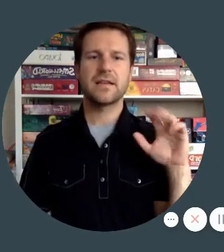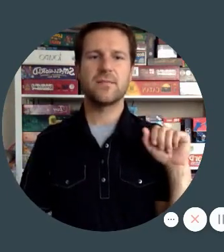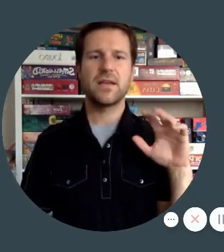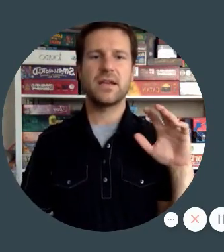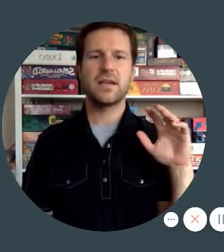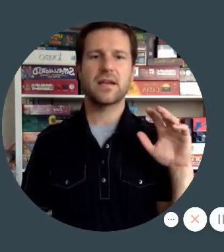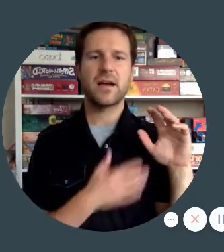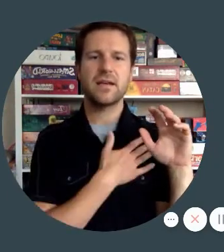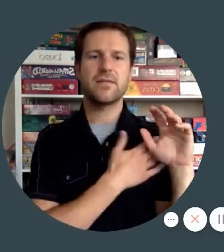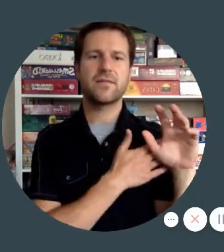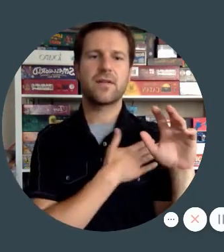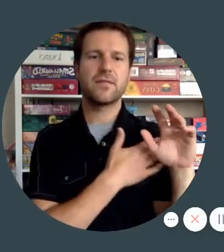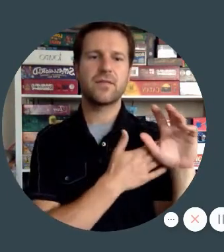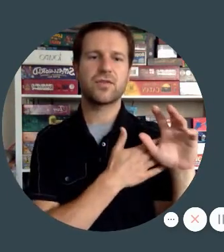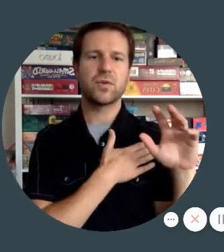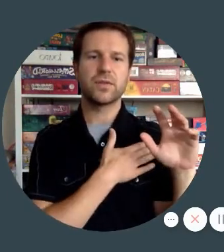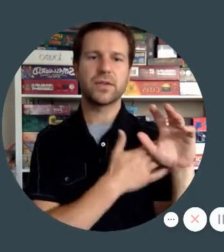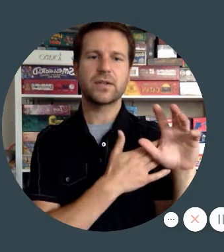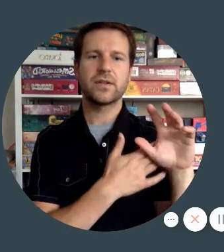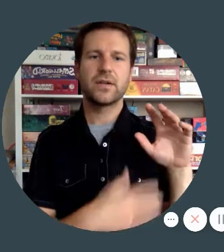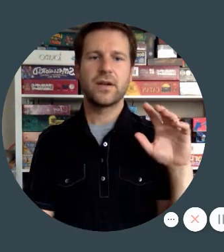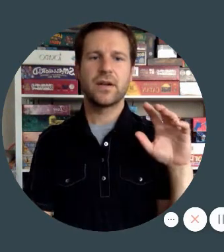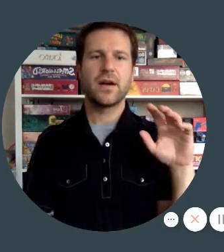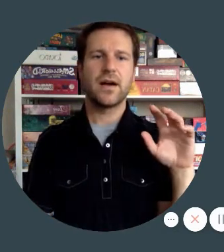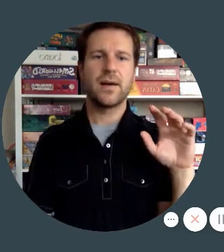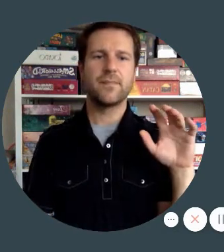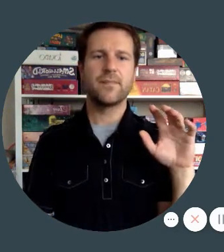hand is going to be kind of in front of your shoulder.